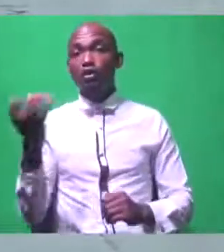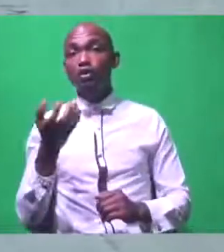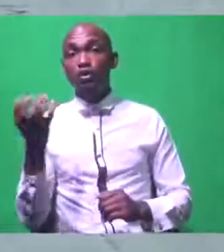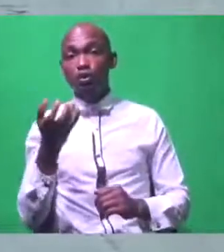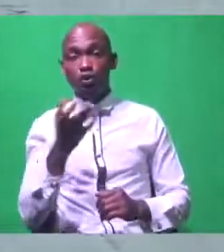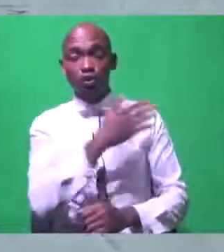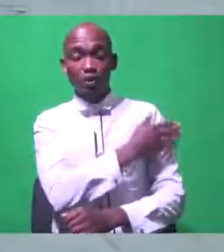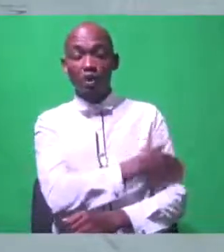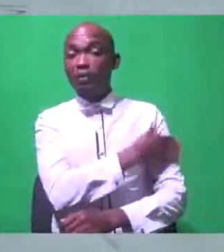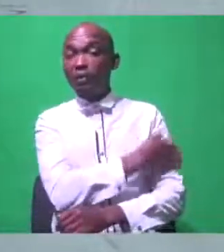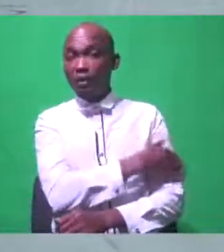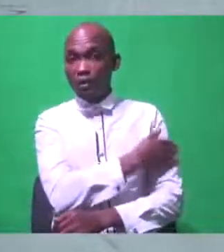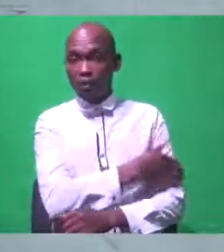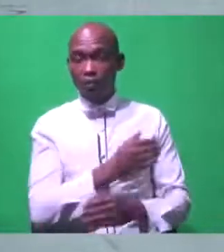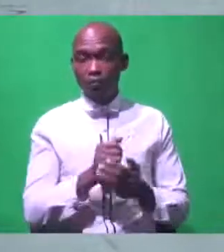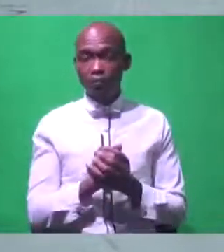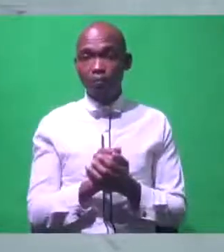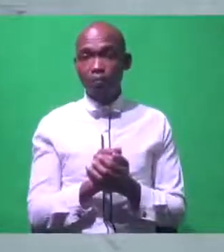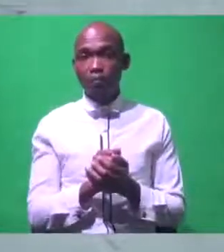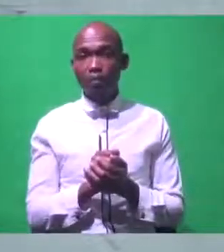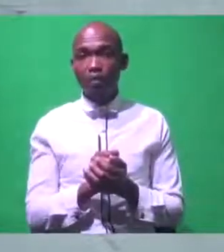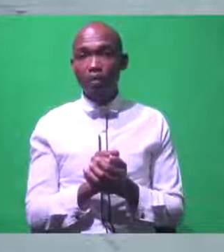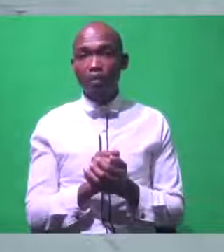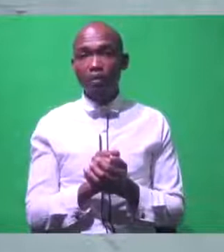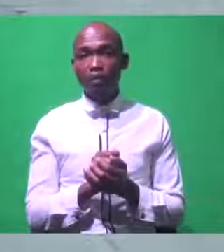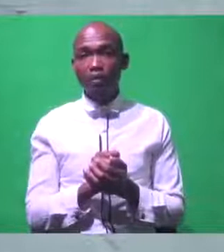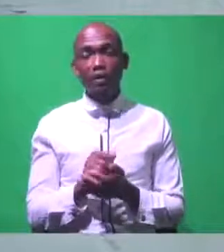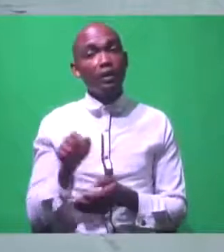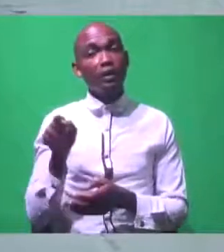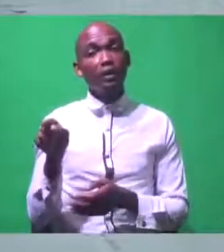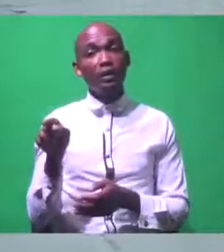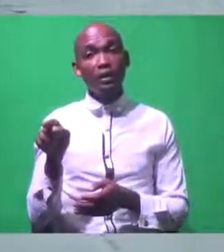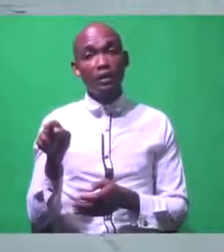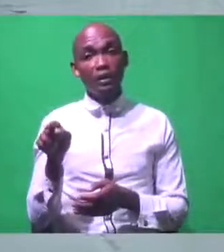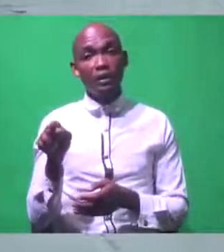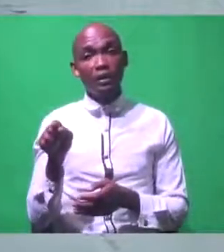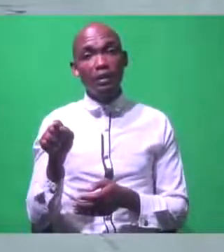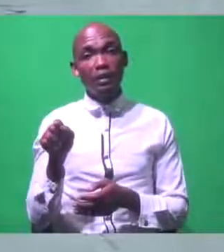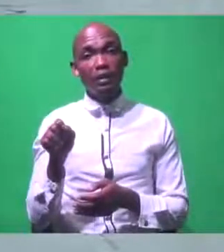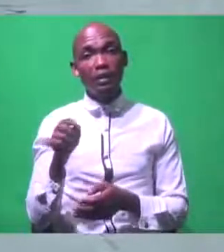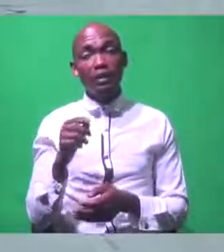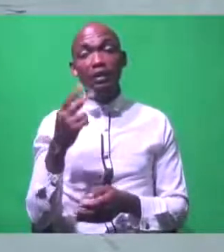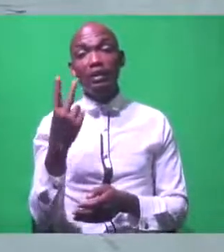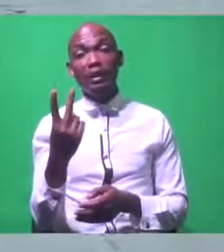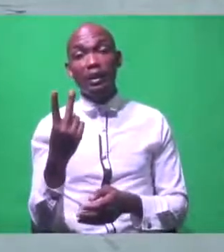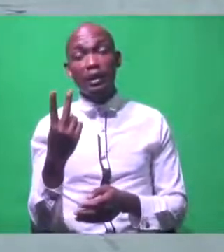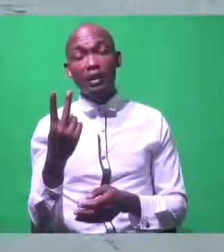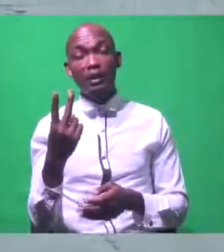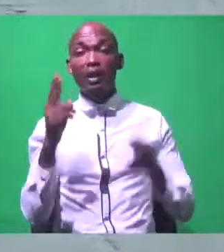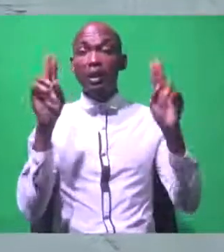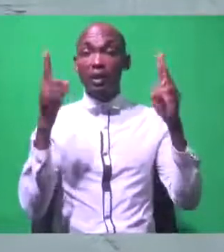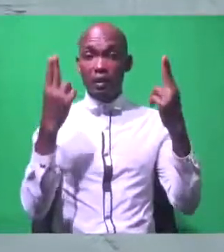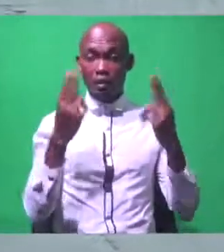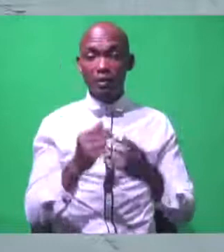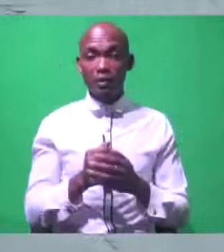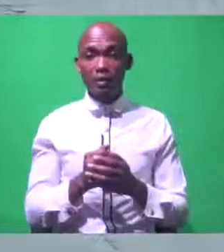Services. And this is the second lesson. This